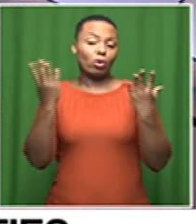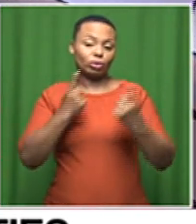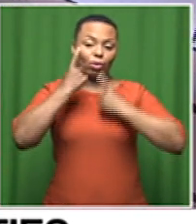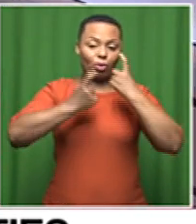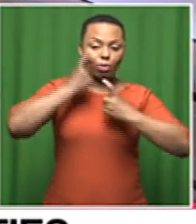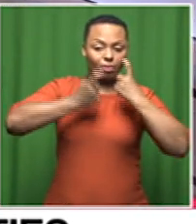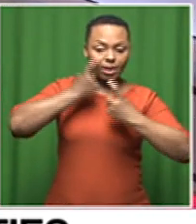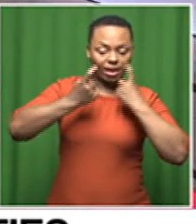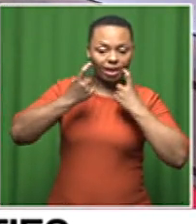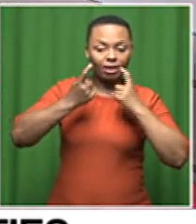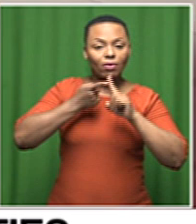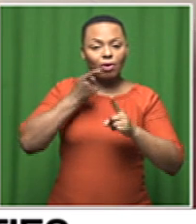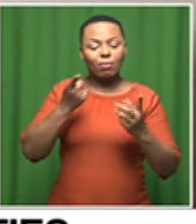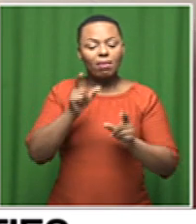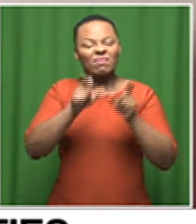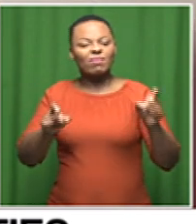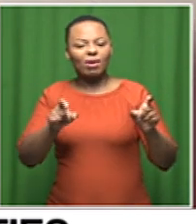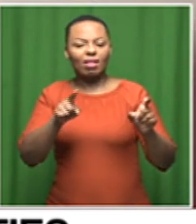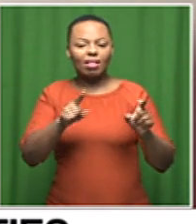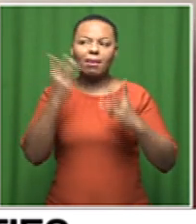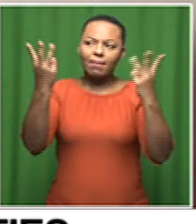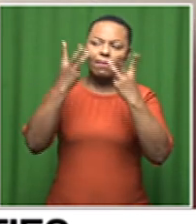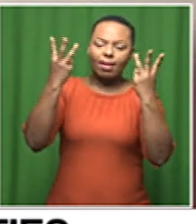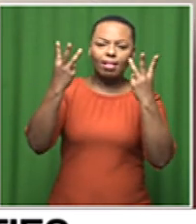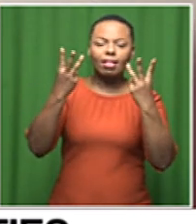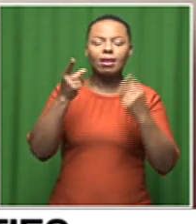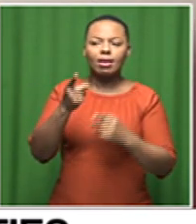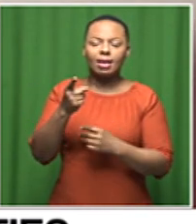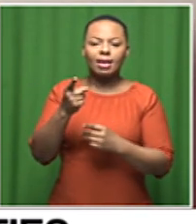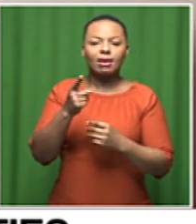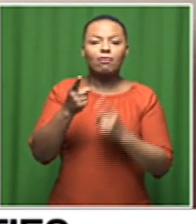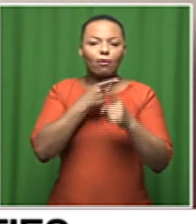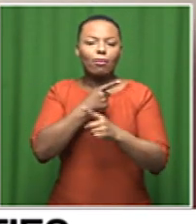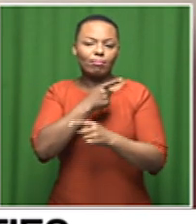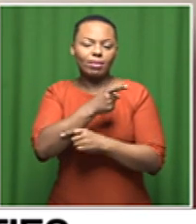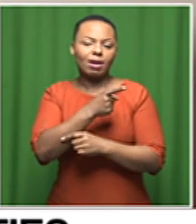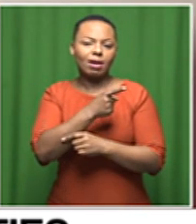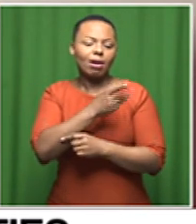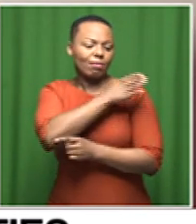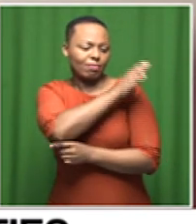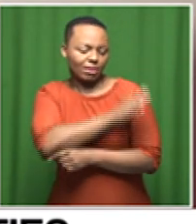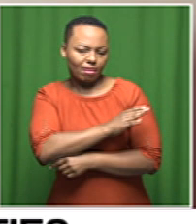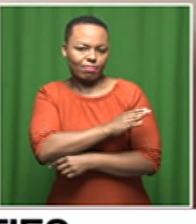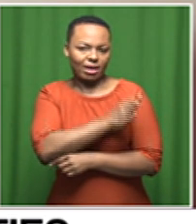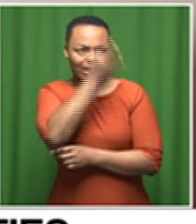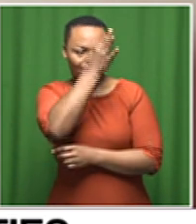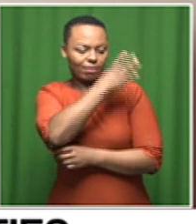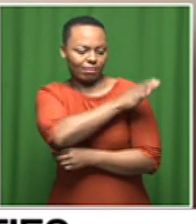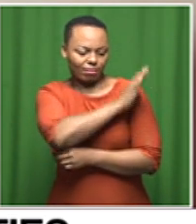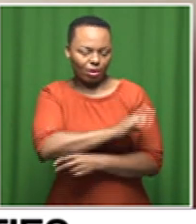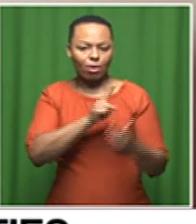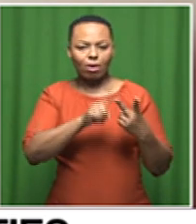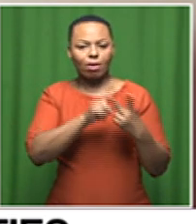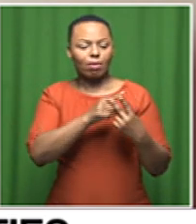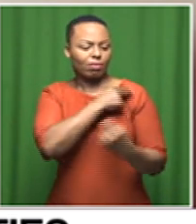complaints are coming from people, especially from the primary healthcare, where patients are turned